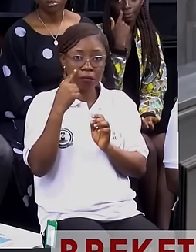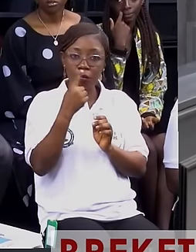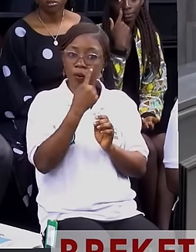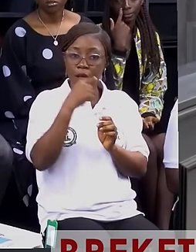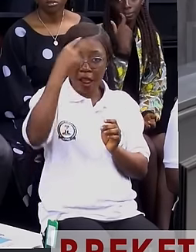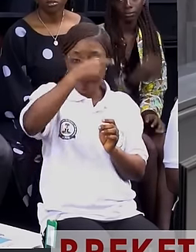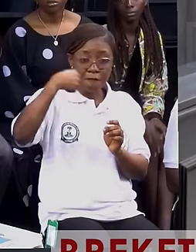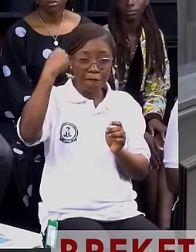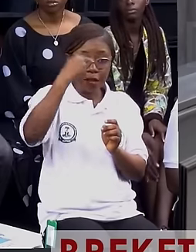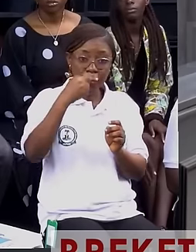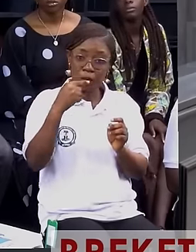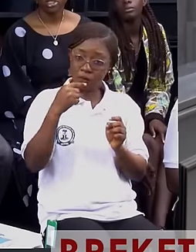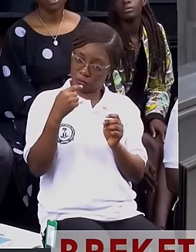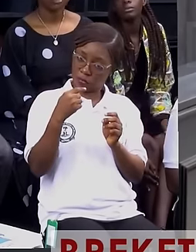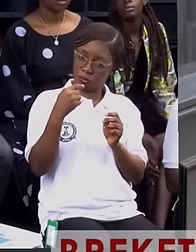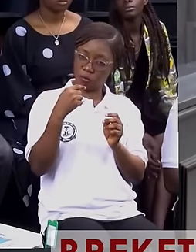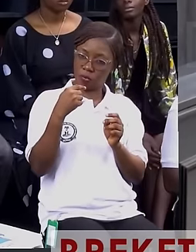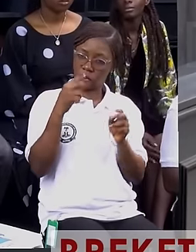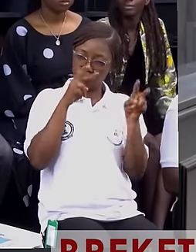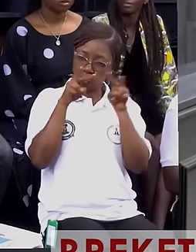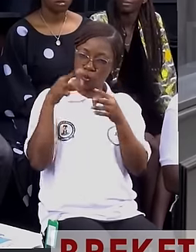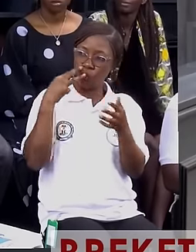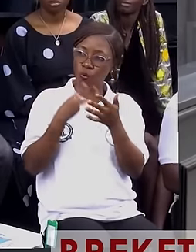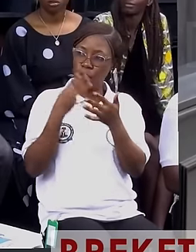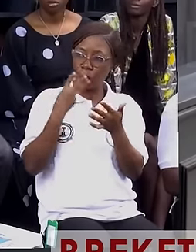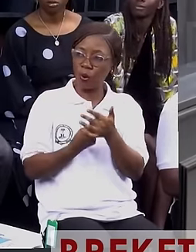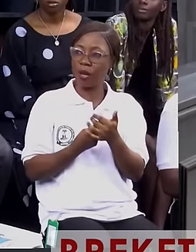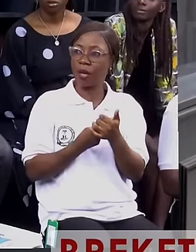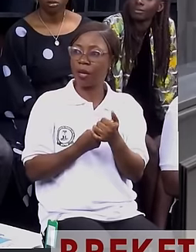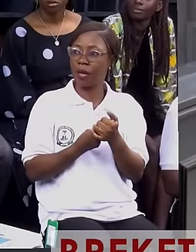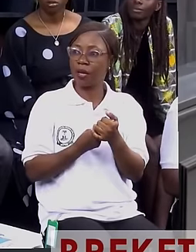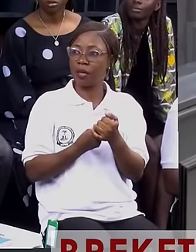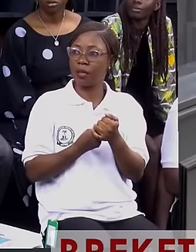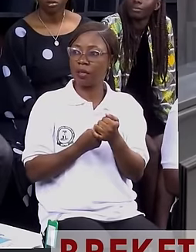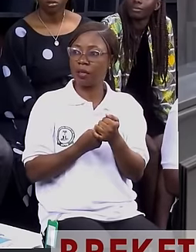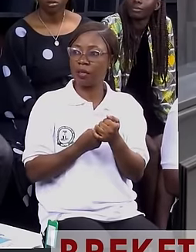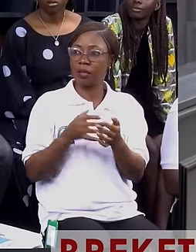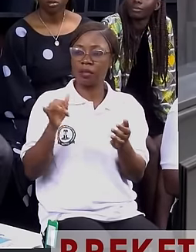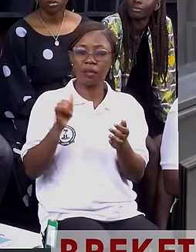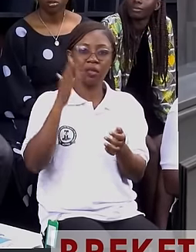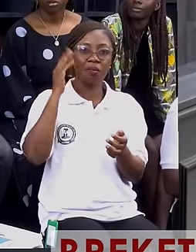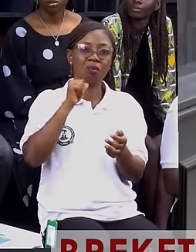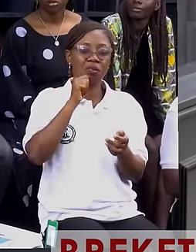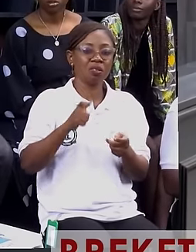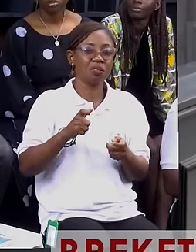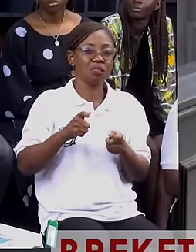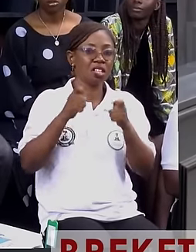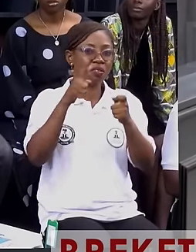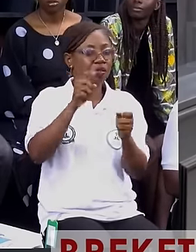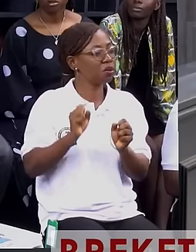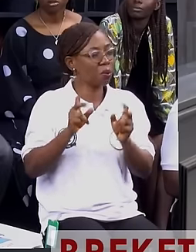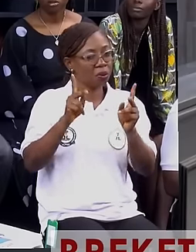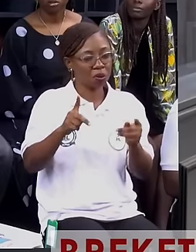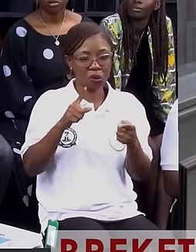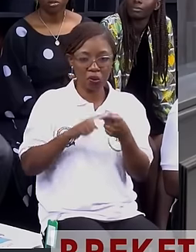well. Kai. Maybe they're not going to kill the person again. These people are heartless.